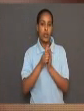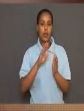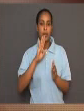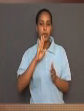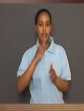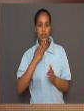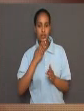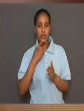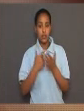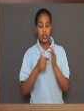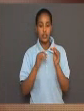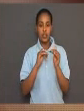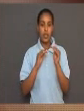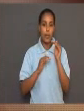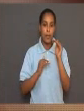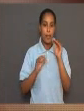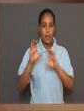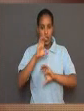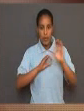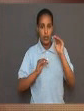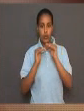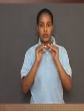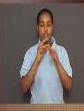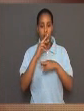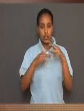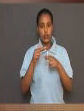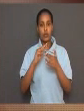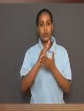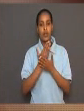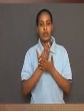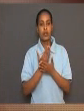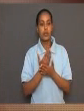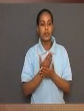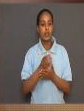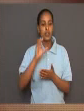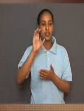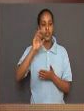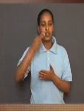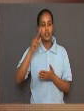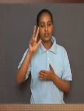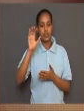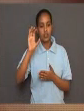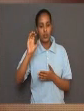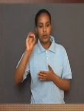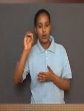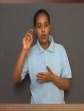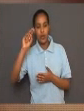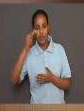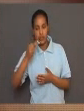This is the chemical equation for the reaction between ethanoic acid and ammonia.